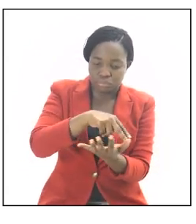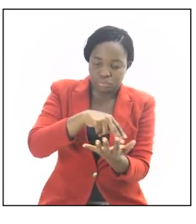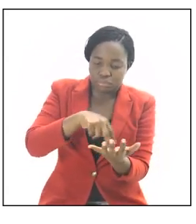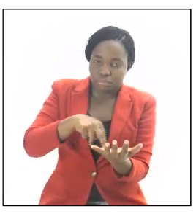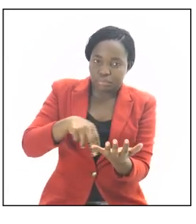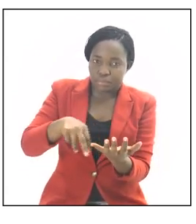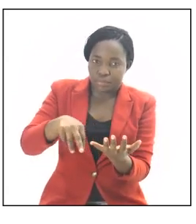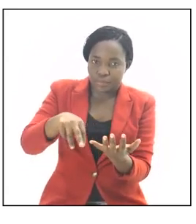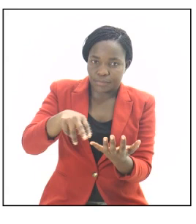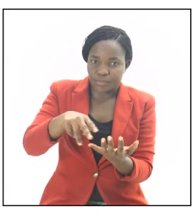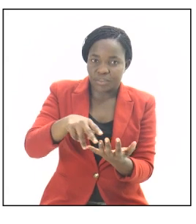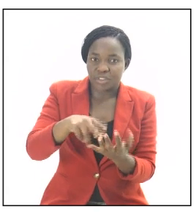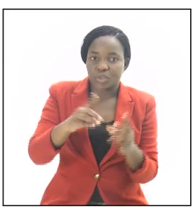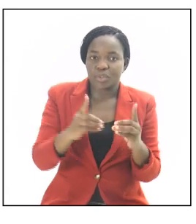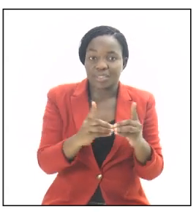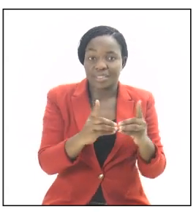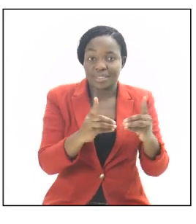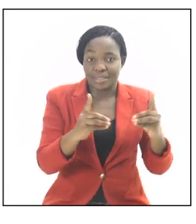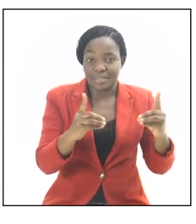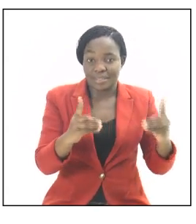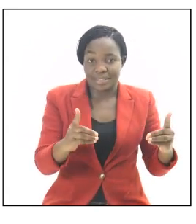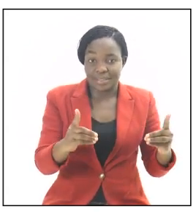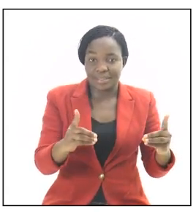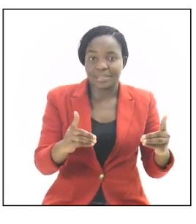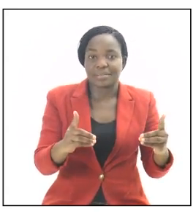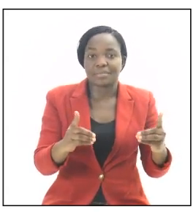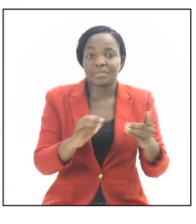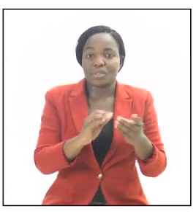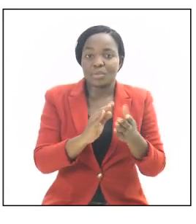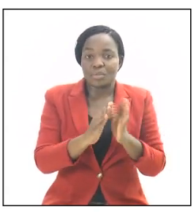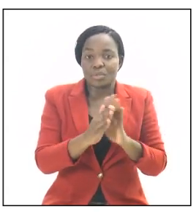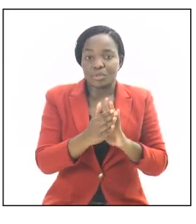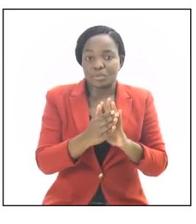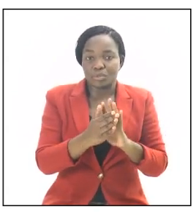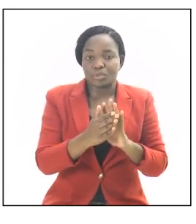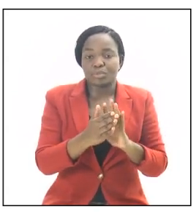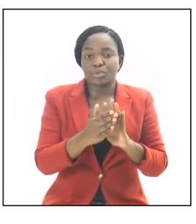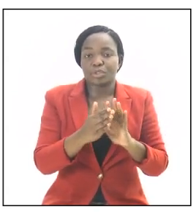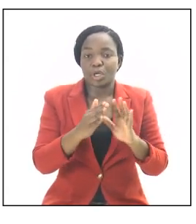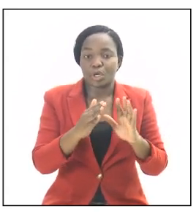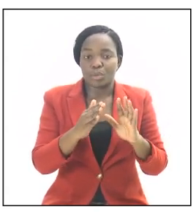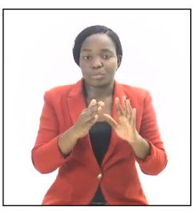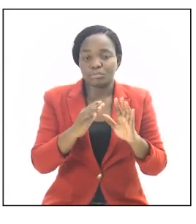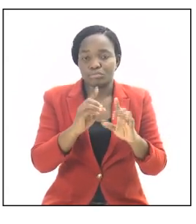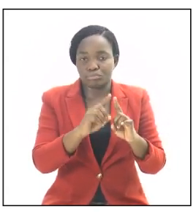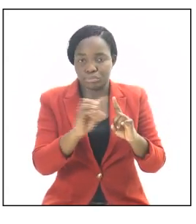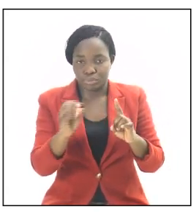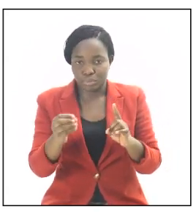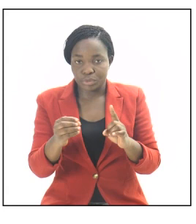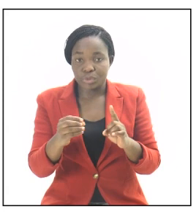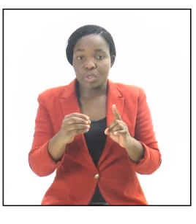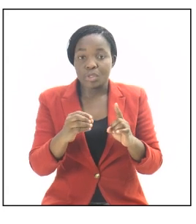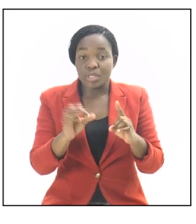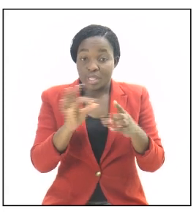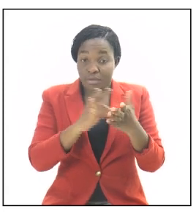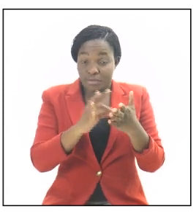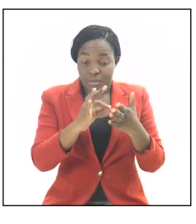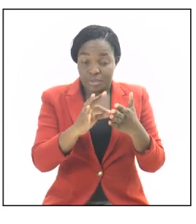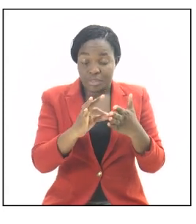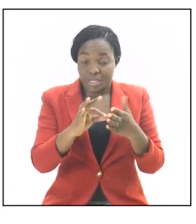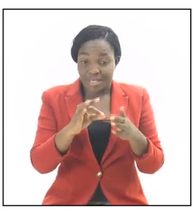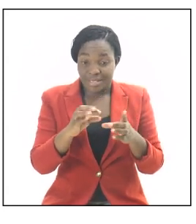meters, the distance is the circumference, and the formula would now be distance walked or